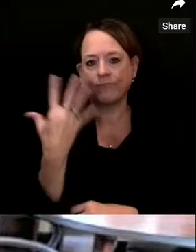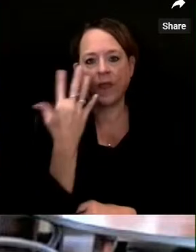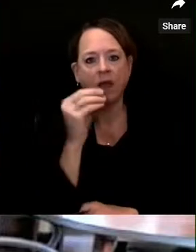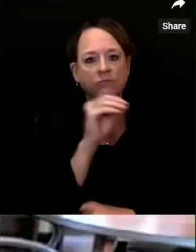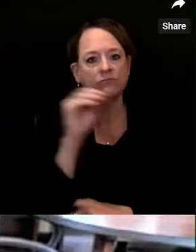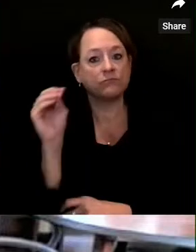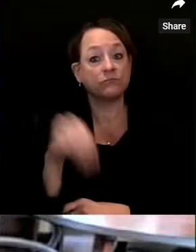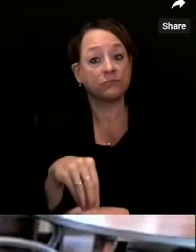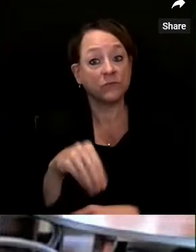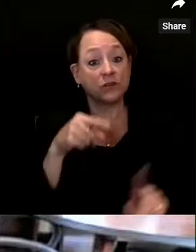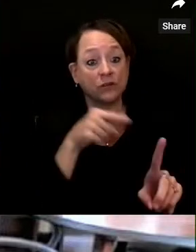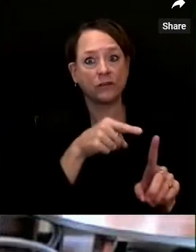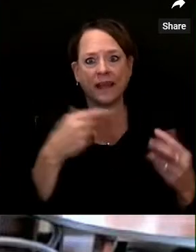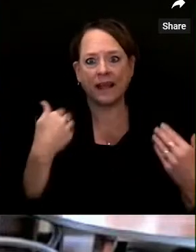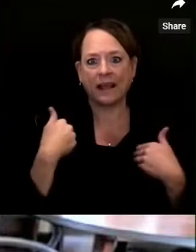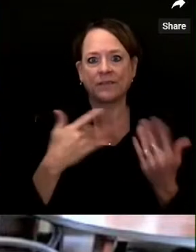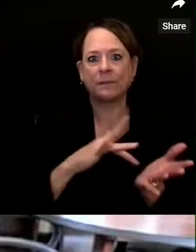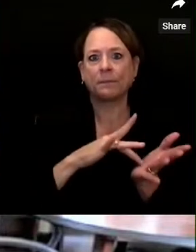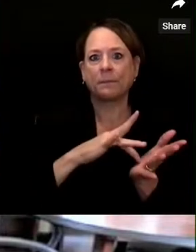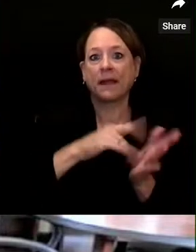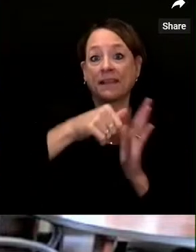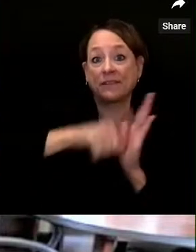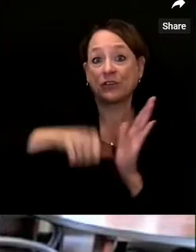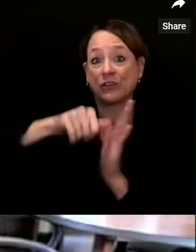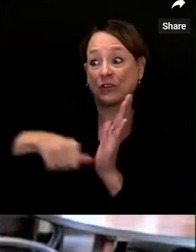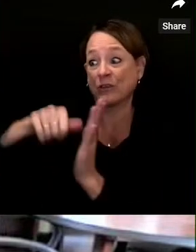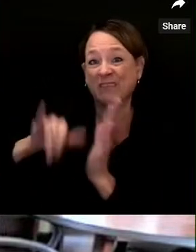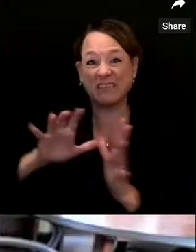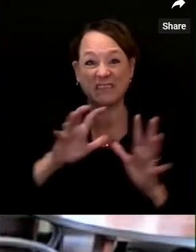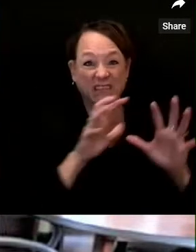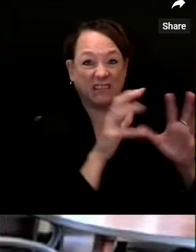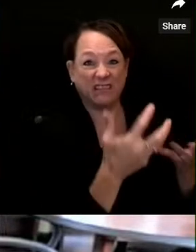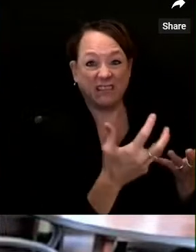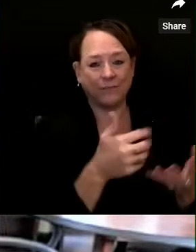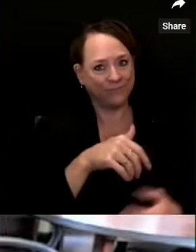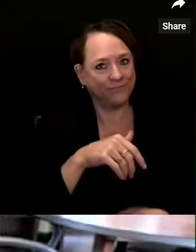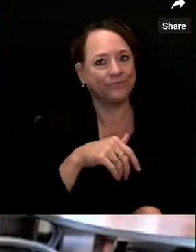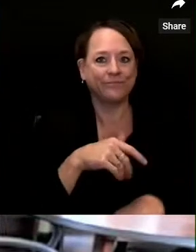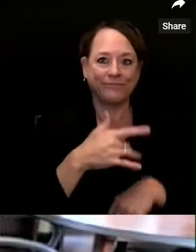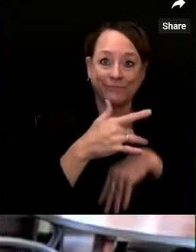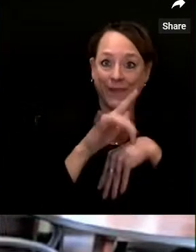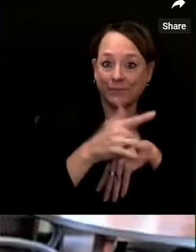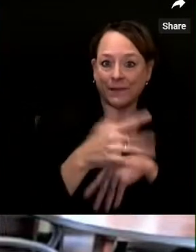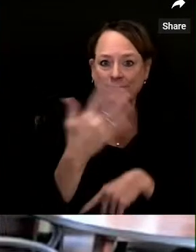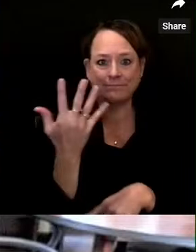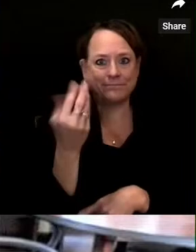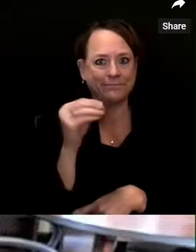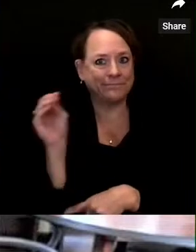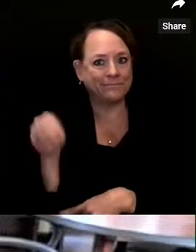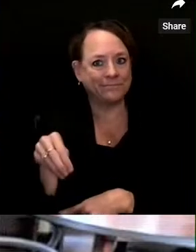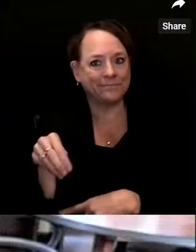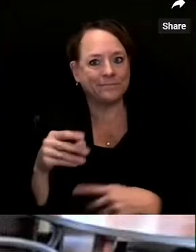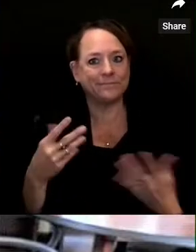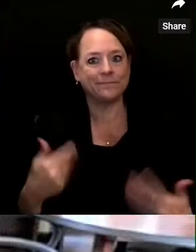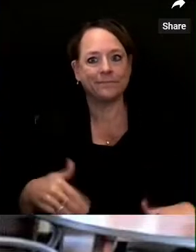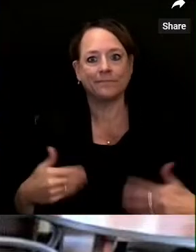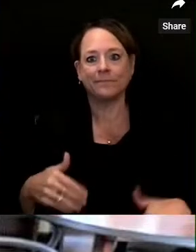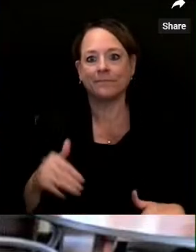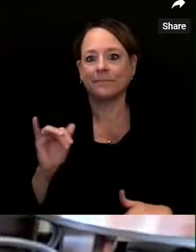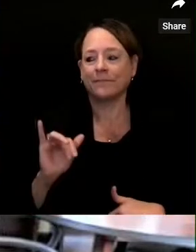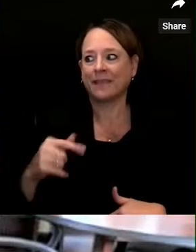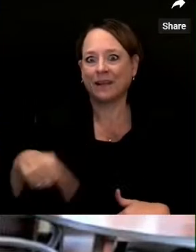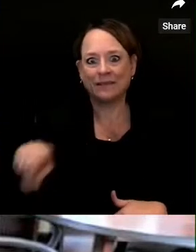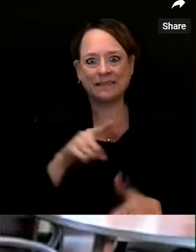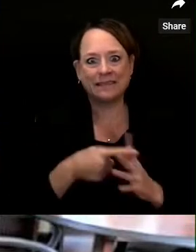are available. And reports of pressures on staffing and staff availability are coming in